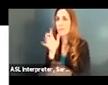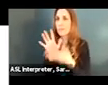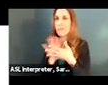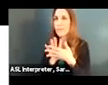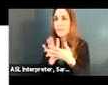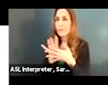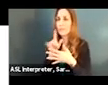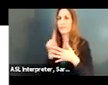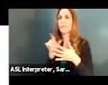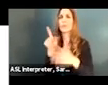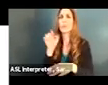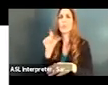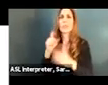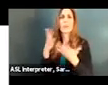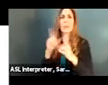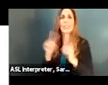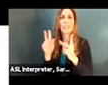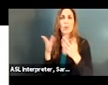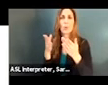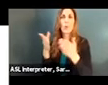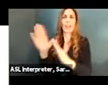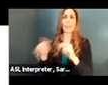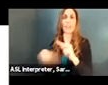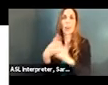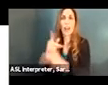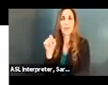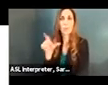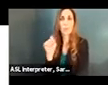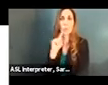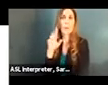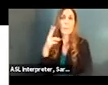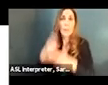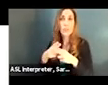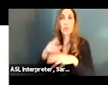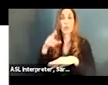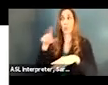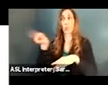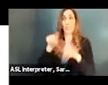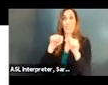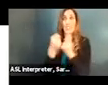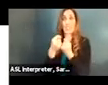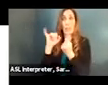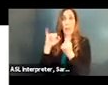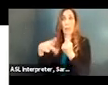to, I mentioned that need to be included on the IFP and specify.